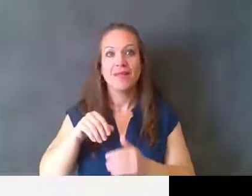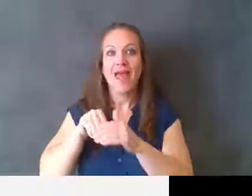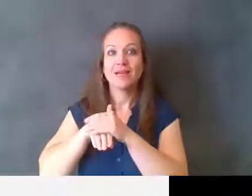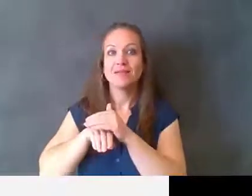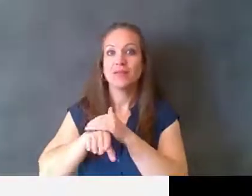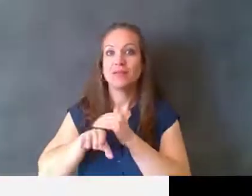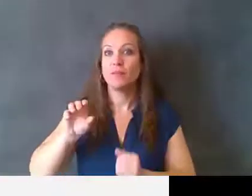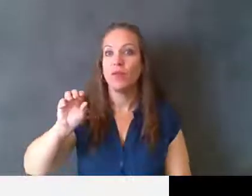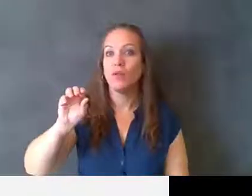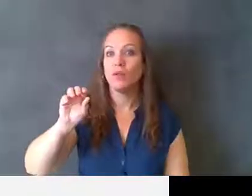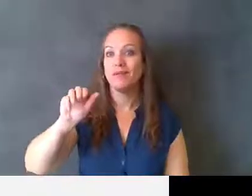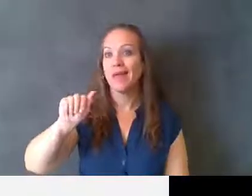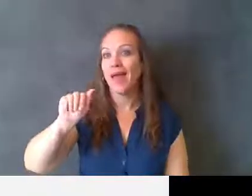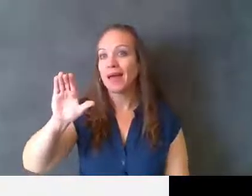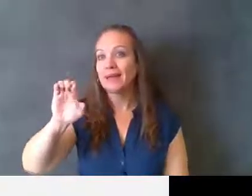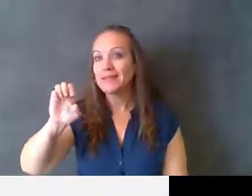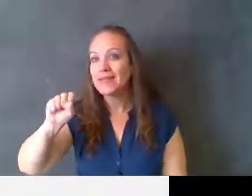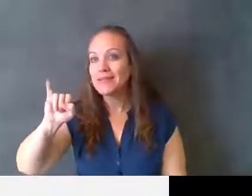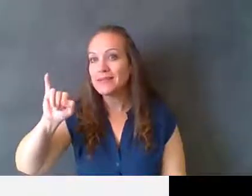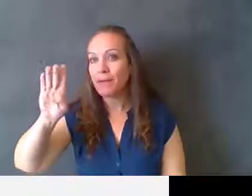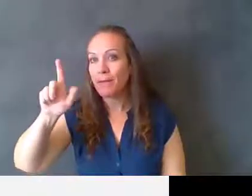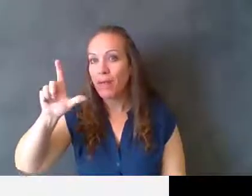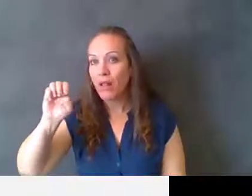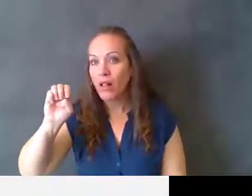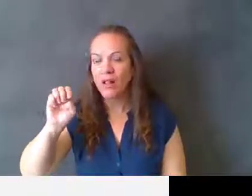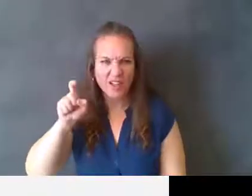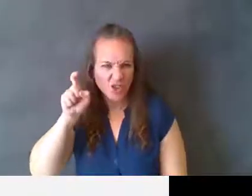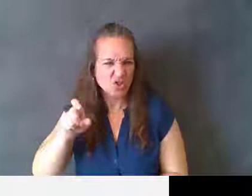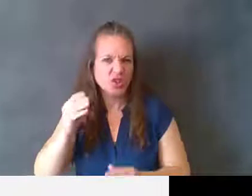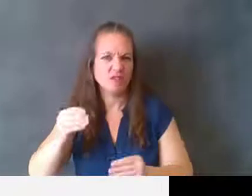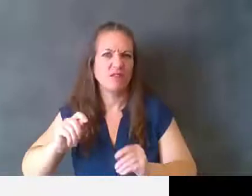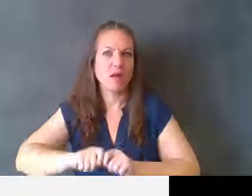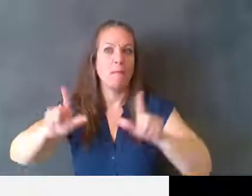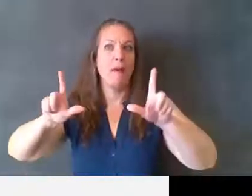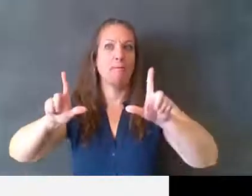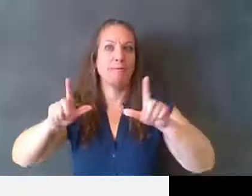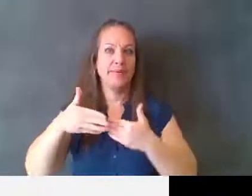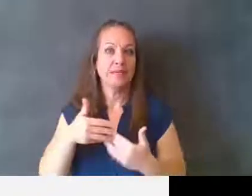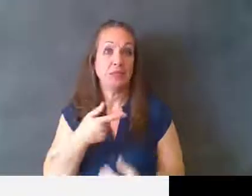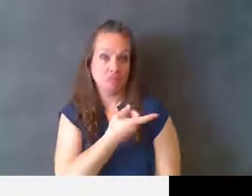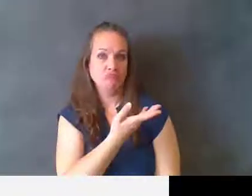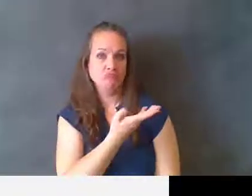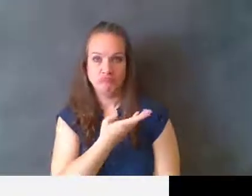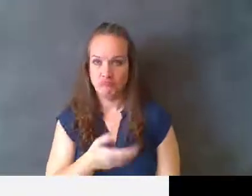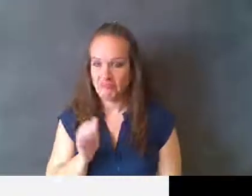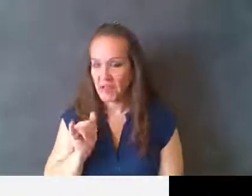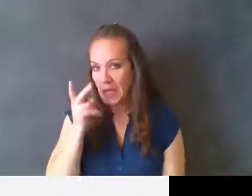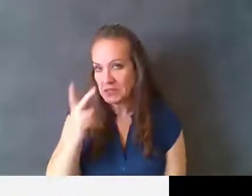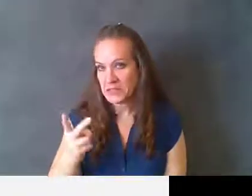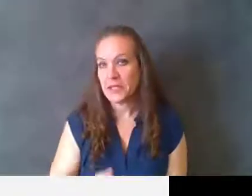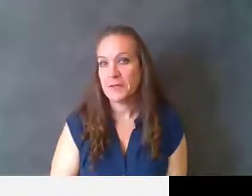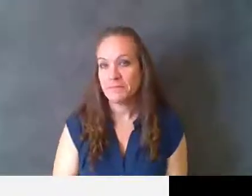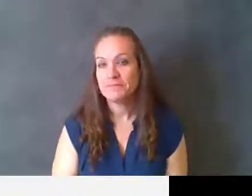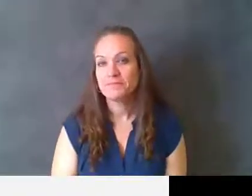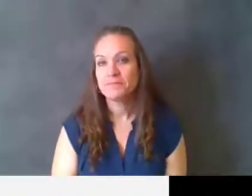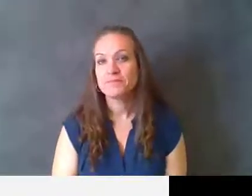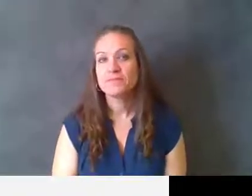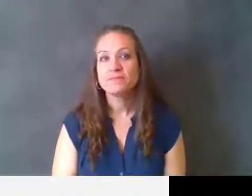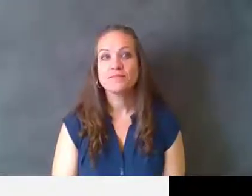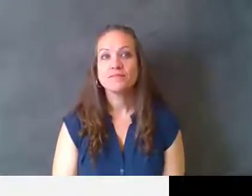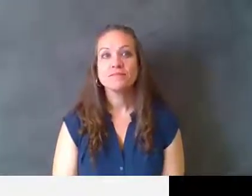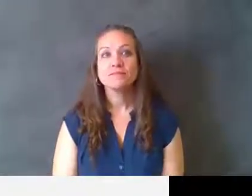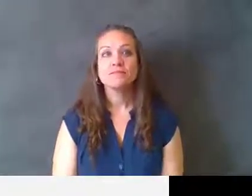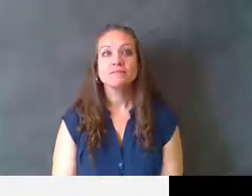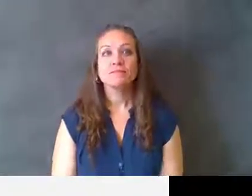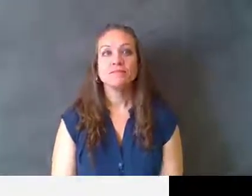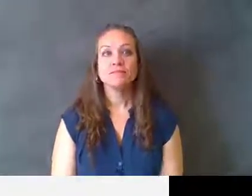for accessible or sampler, it should pull this up. And you'll see it did pull up the Accessible Template Sampler. I'm going to go